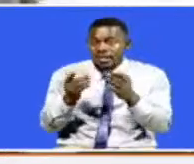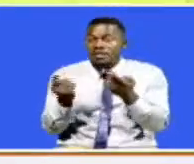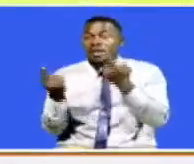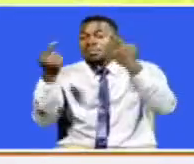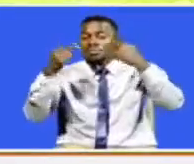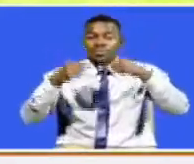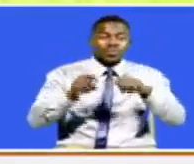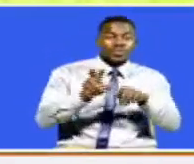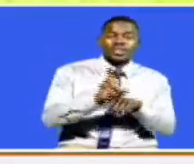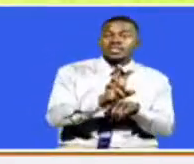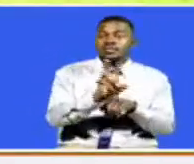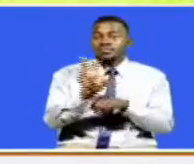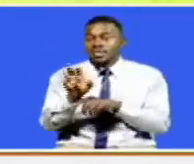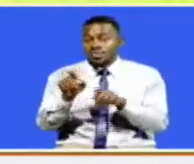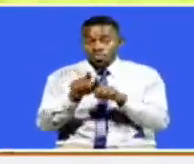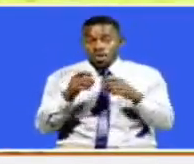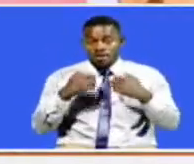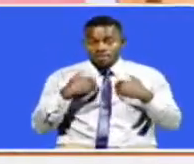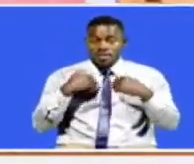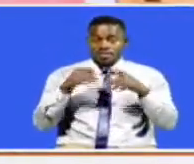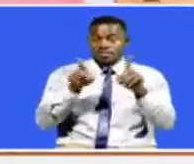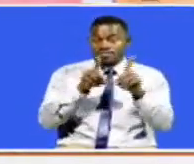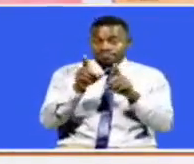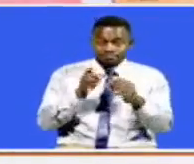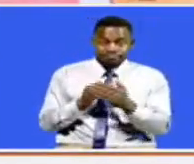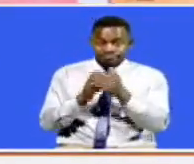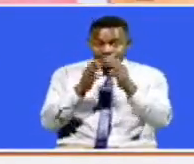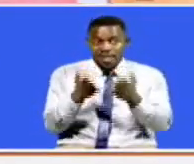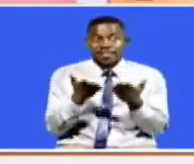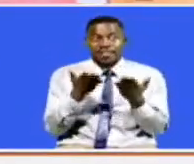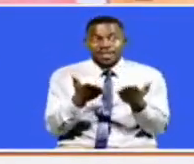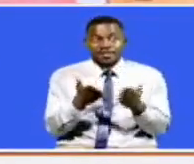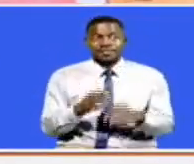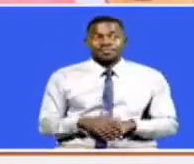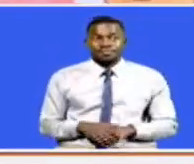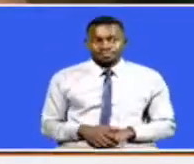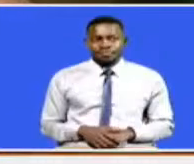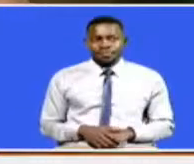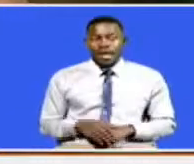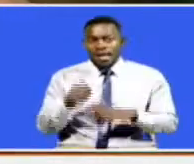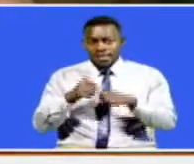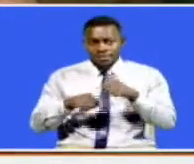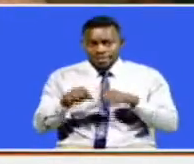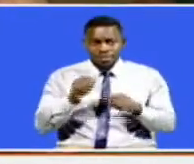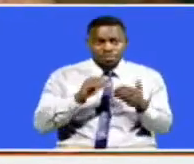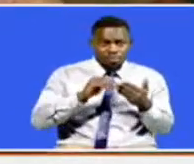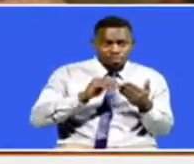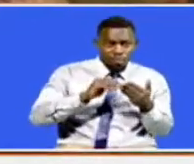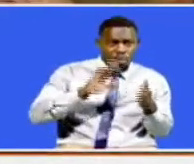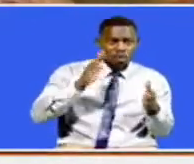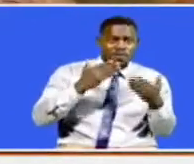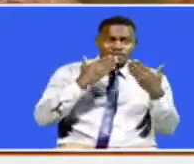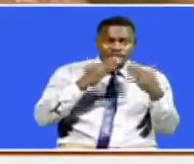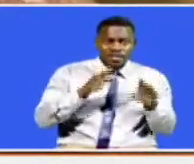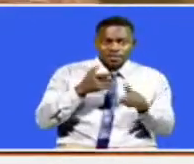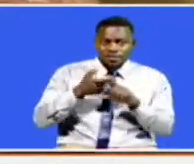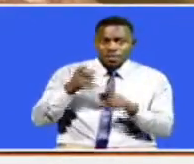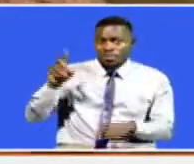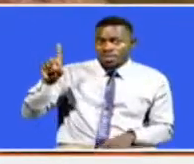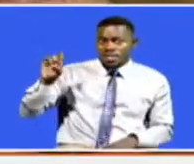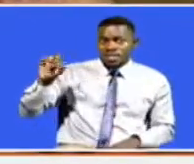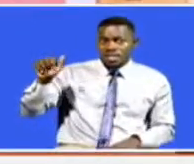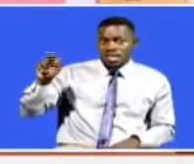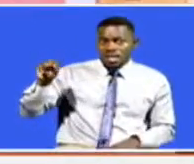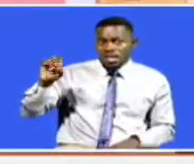guides. Oh, well, we want to, once we finish with this one, we will do another three villages in Diani. Then we will move to the